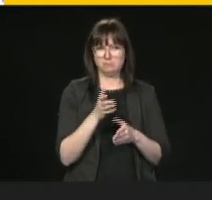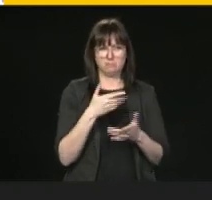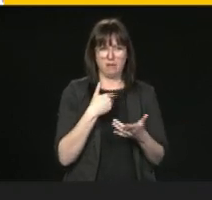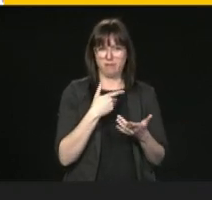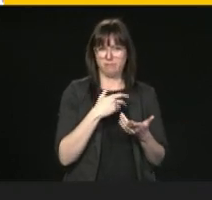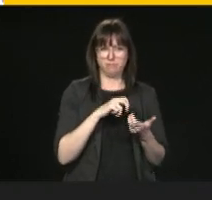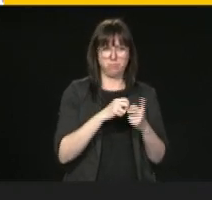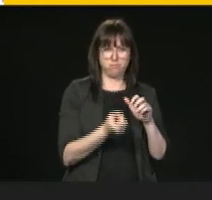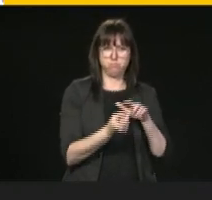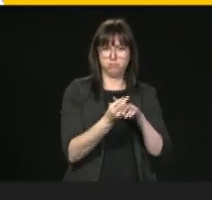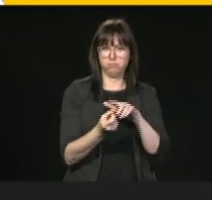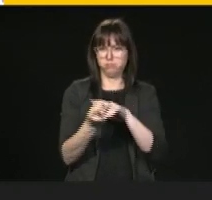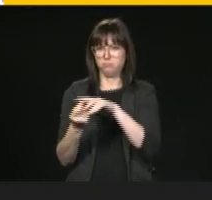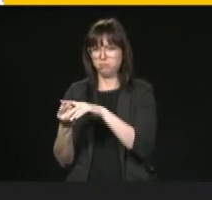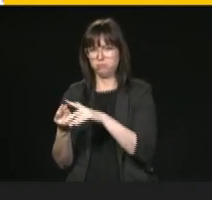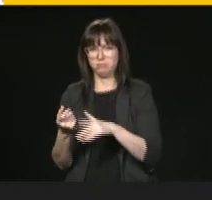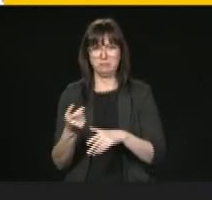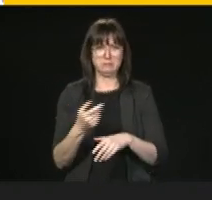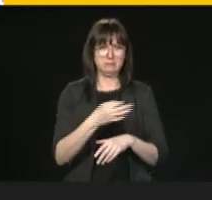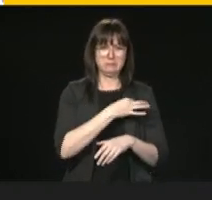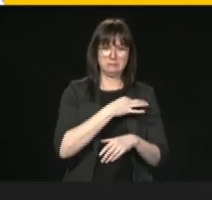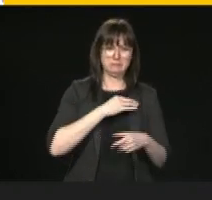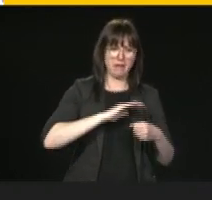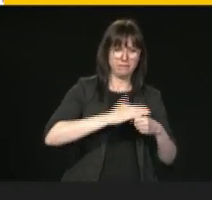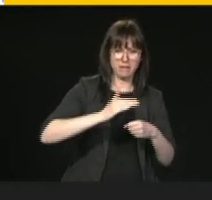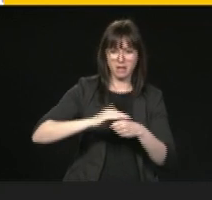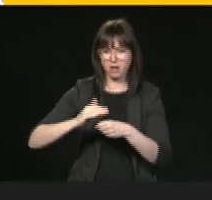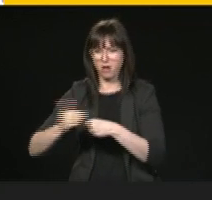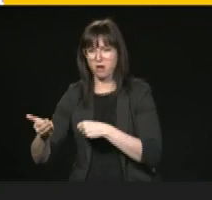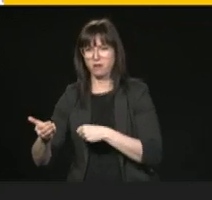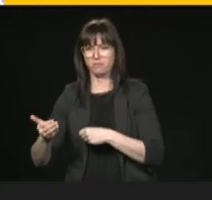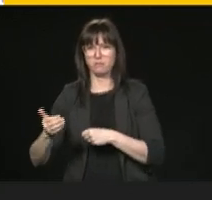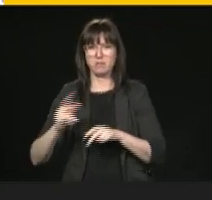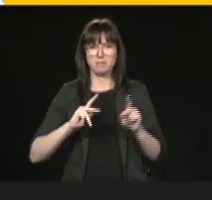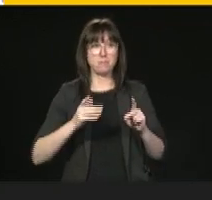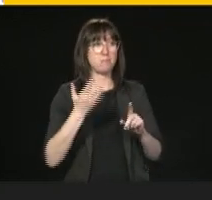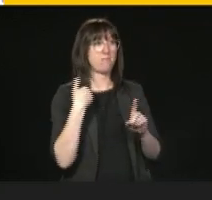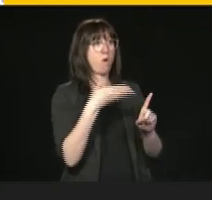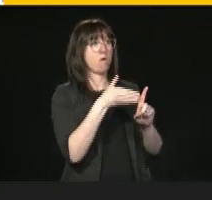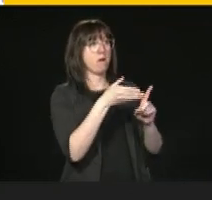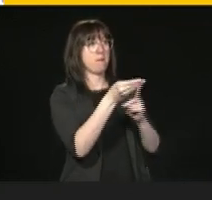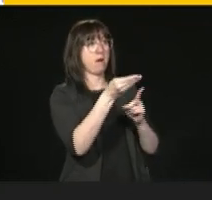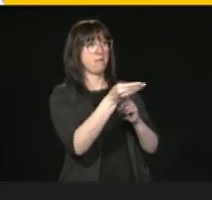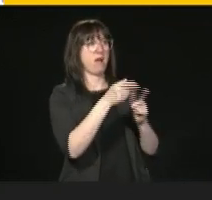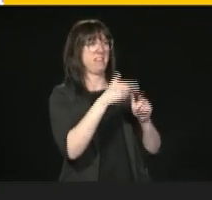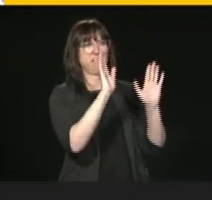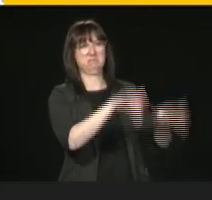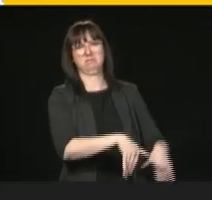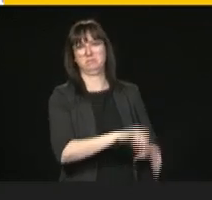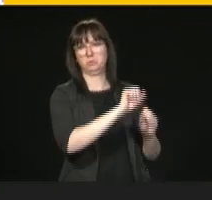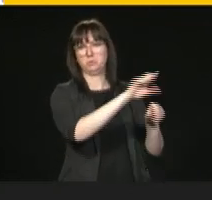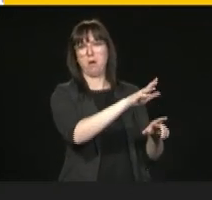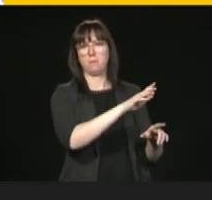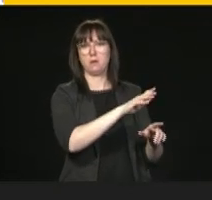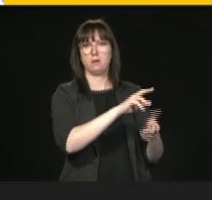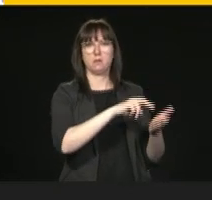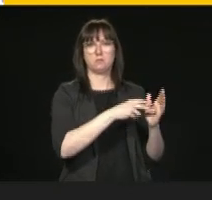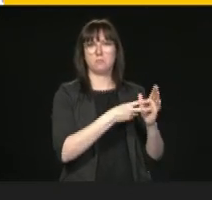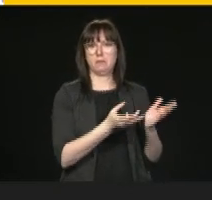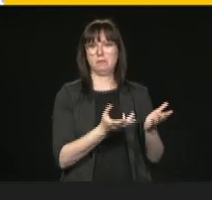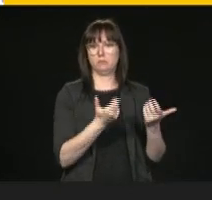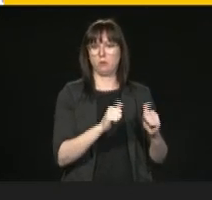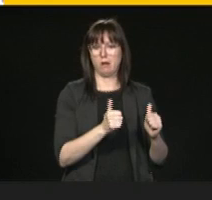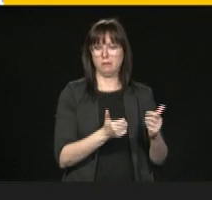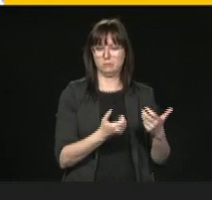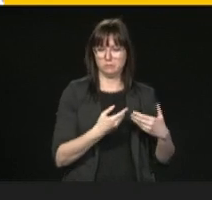on your cell phone, your radio, and on your TV screens if you're watching here. Just wanted to give you a warning that that's coming, and that's what it is, and